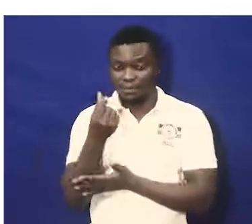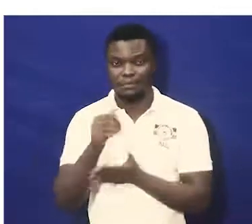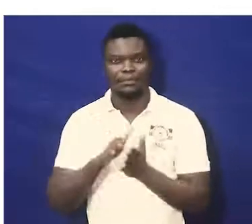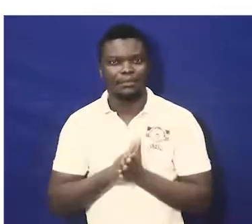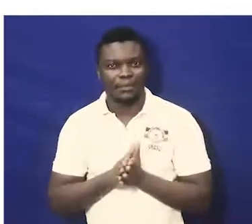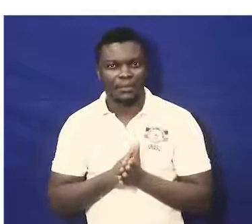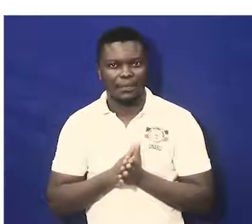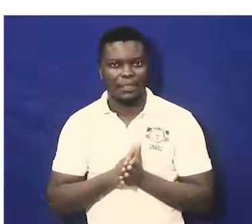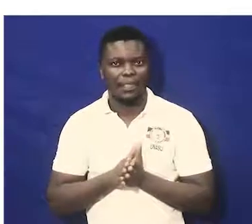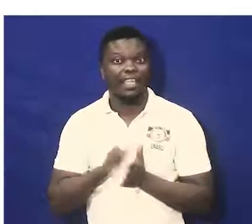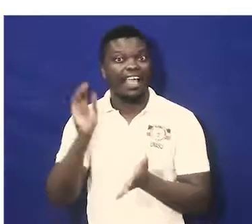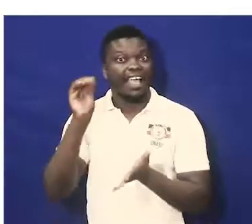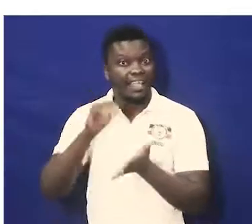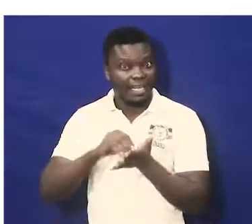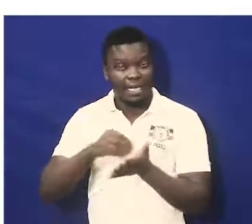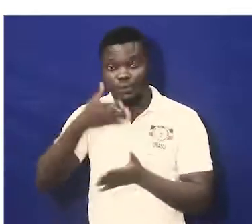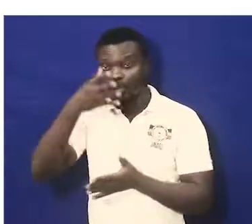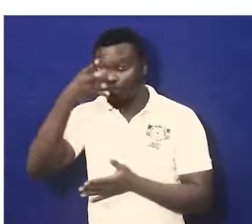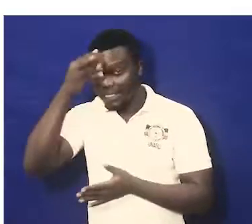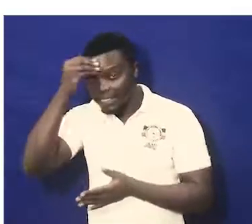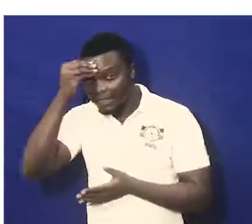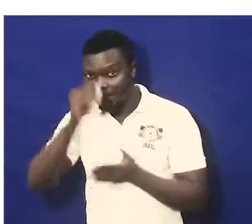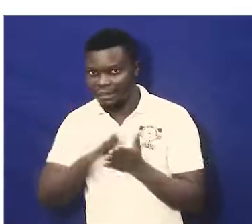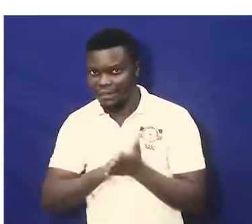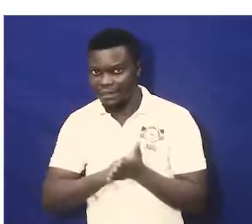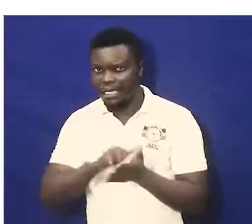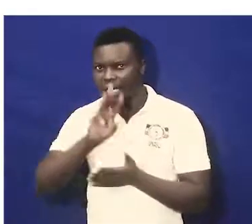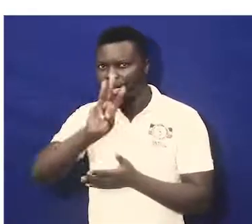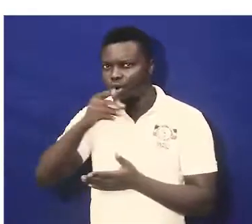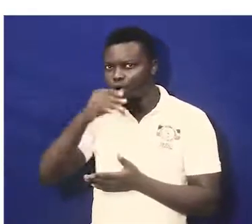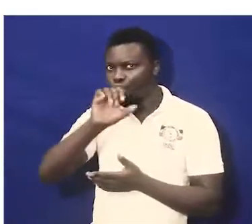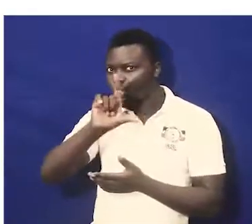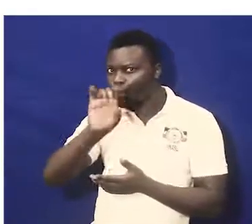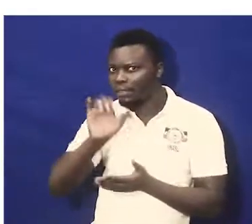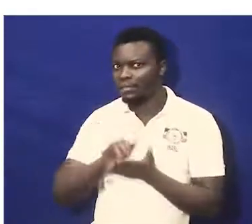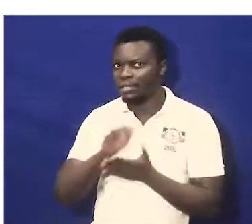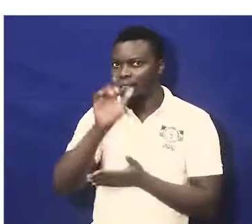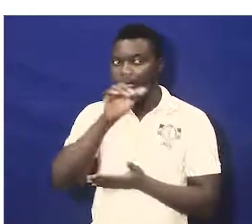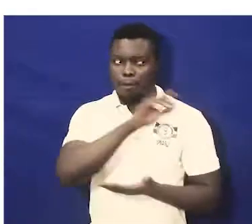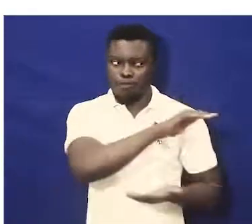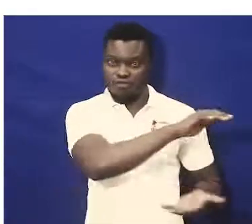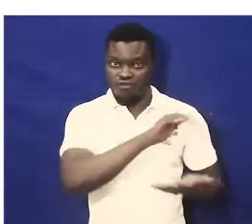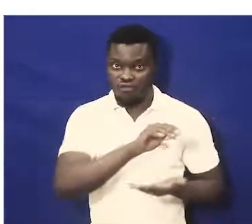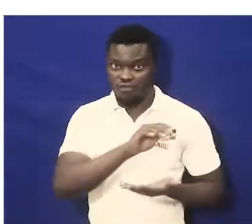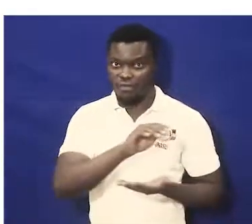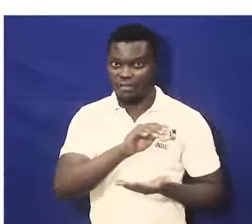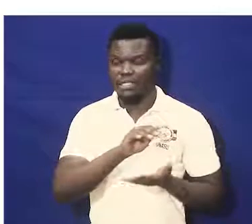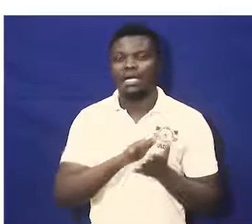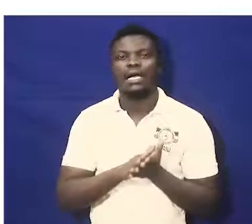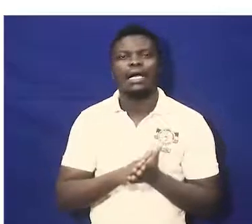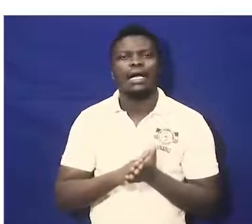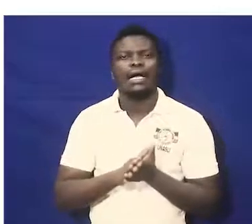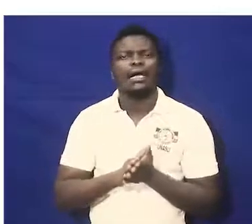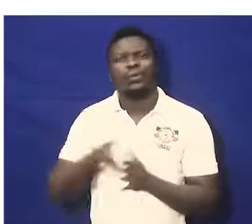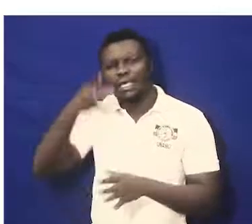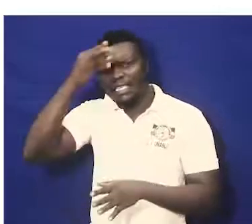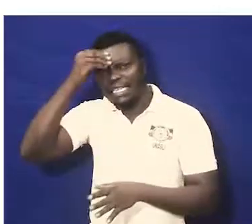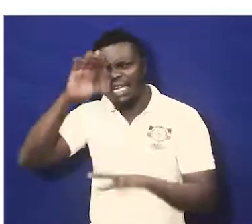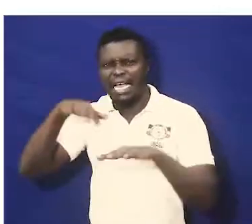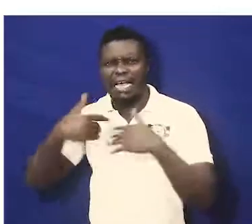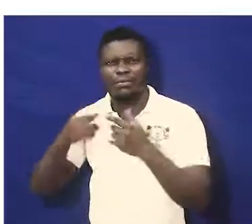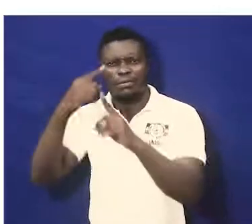We also learned how to calculate profit and how to